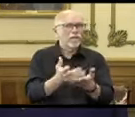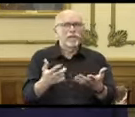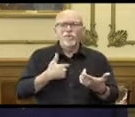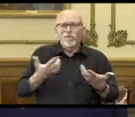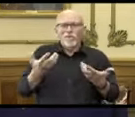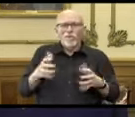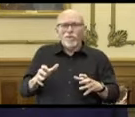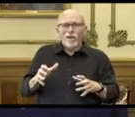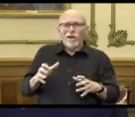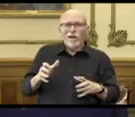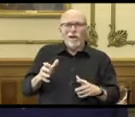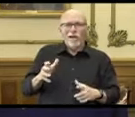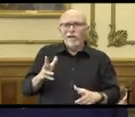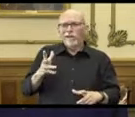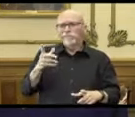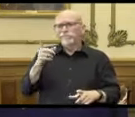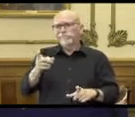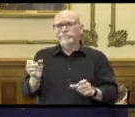it to get to the point